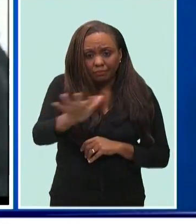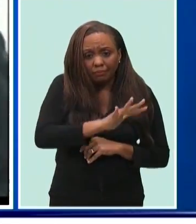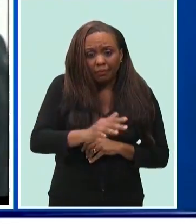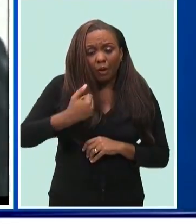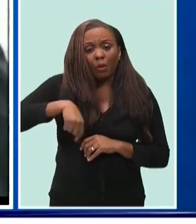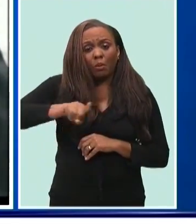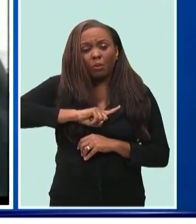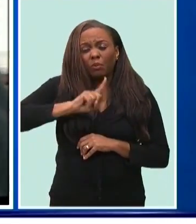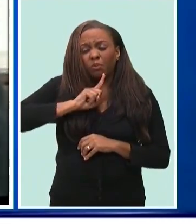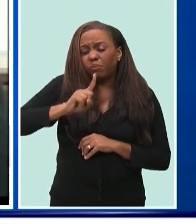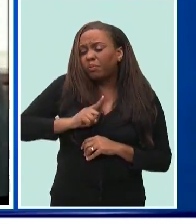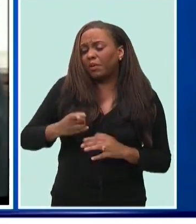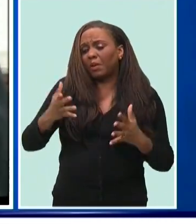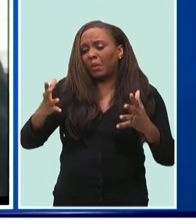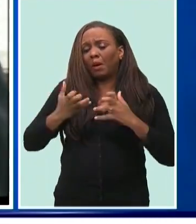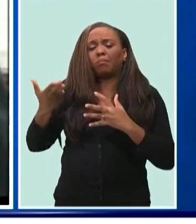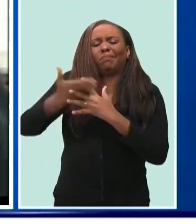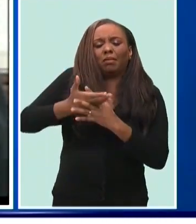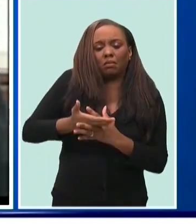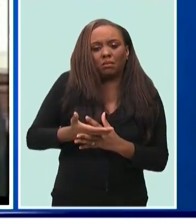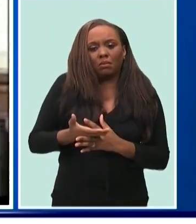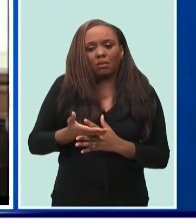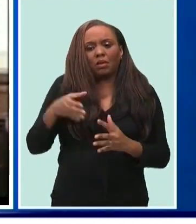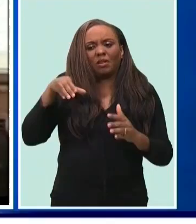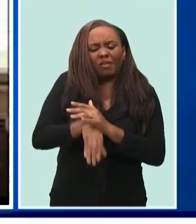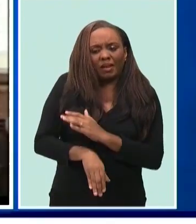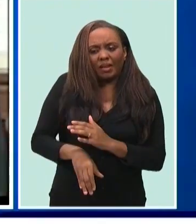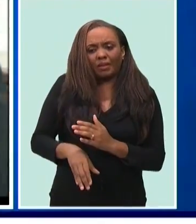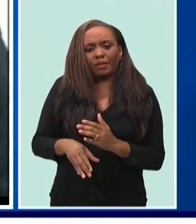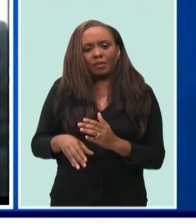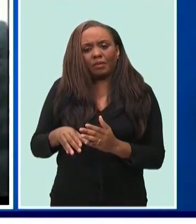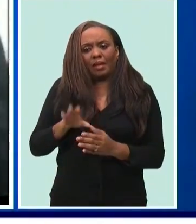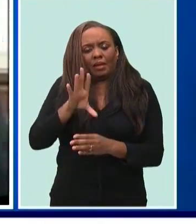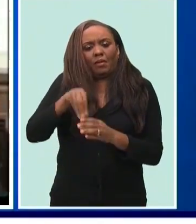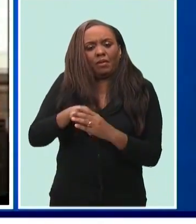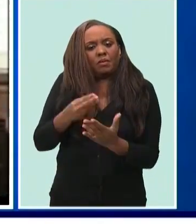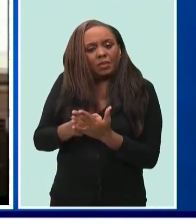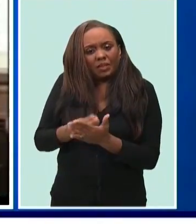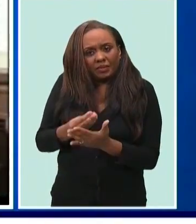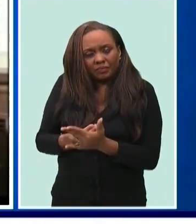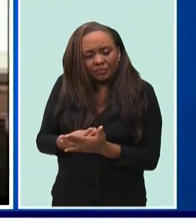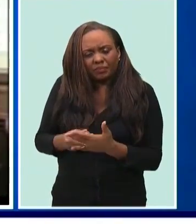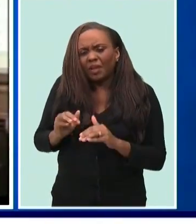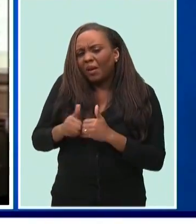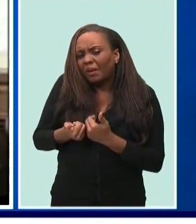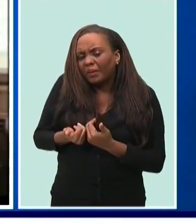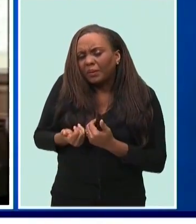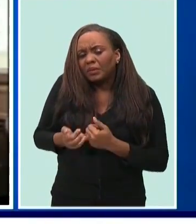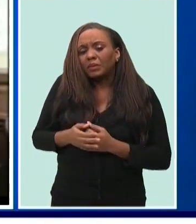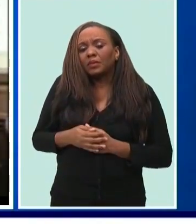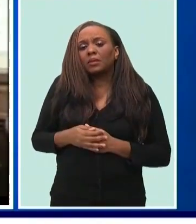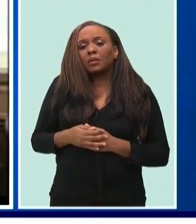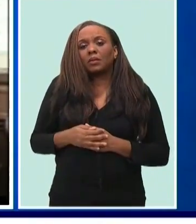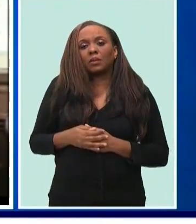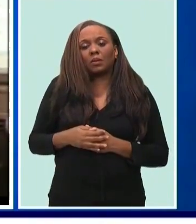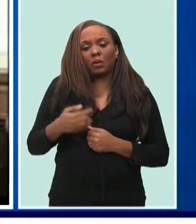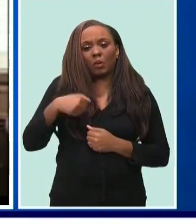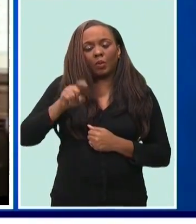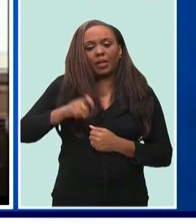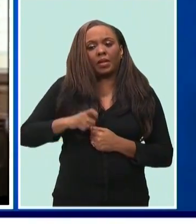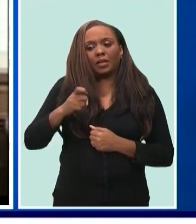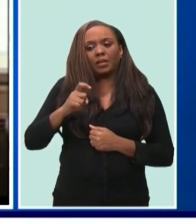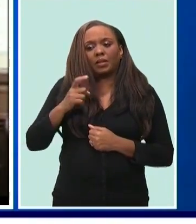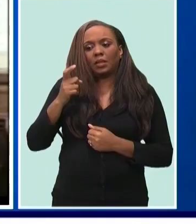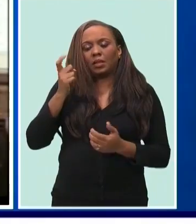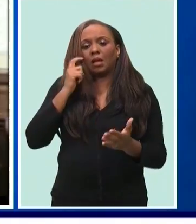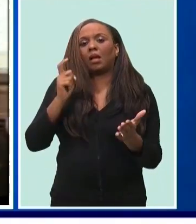to fighting money laundering. One of the ways to fight money laundering, Mr. Speaker, is to be able to go after the money